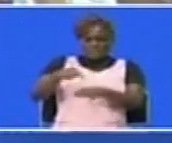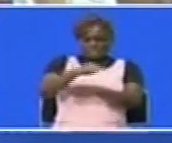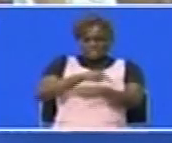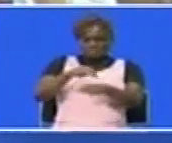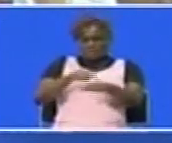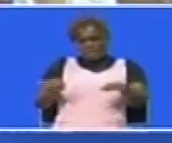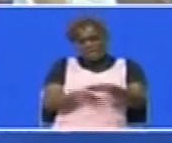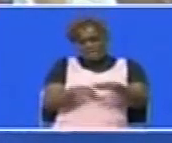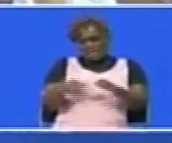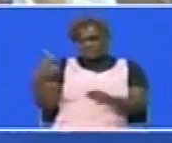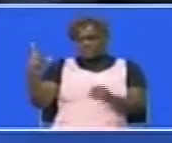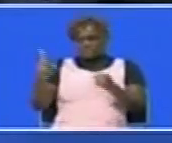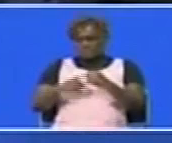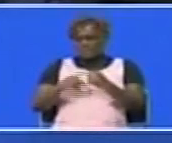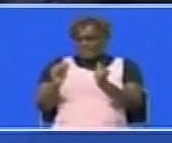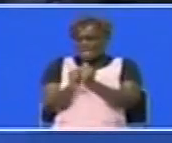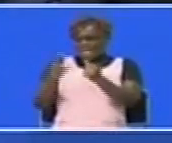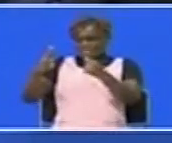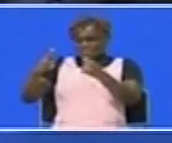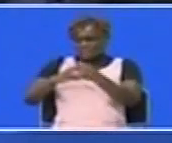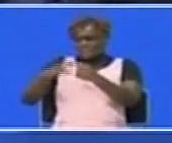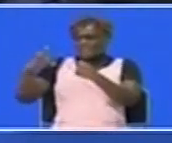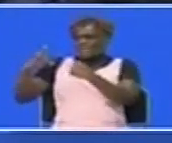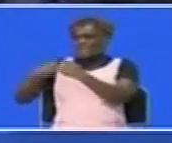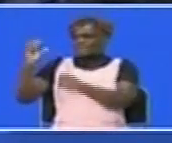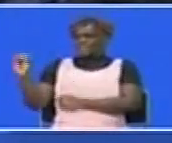21 team in the 1980s.